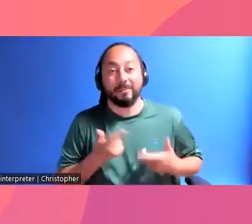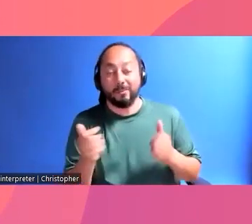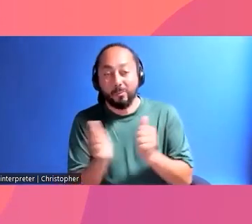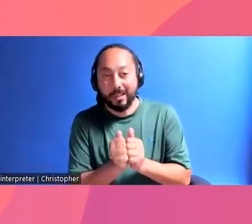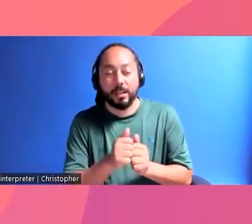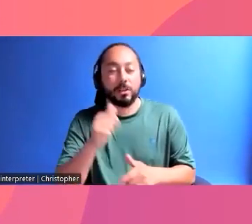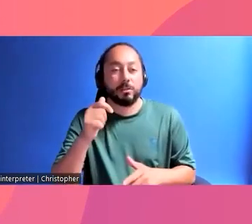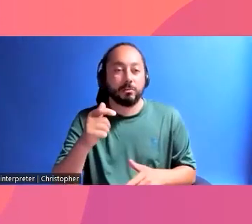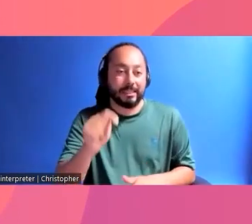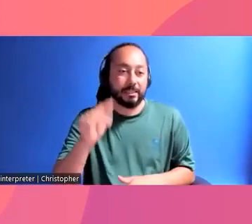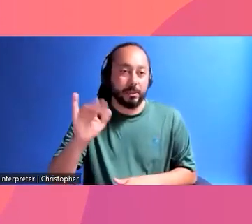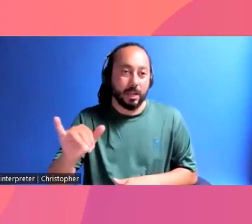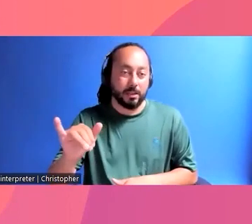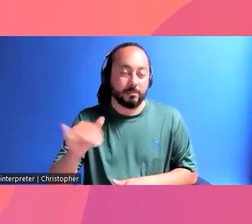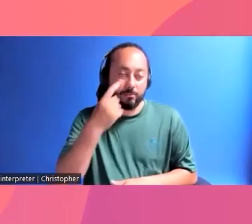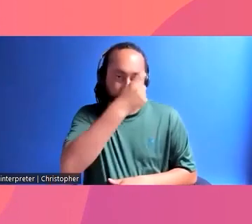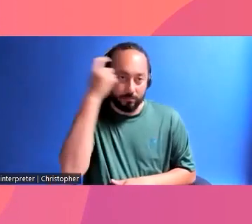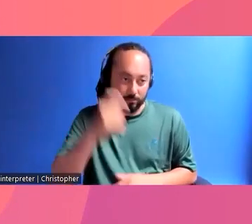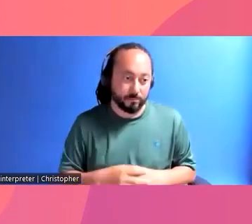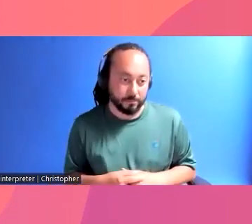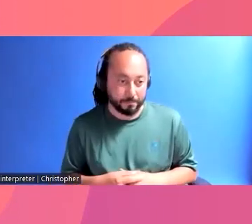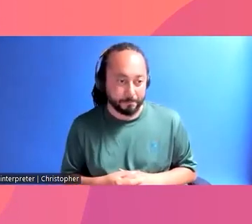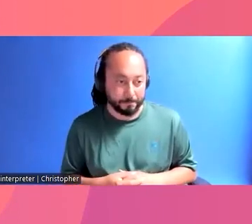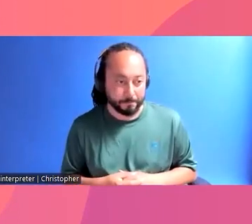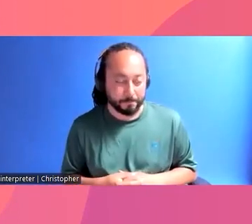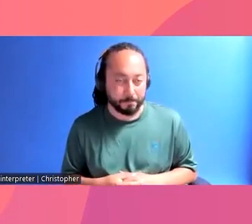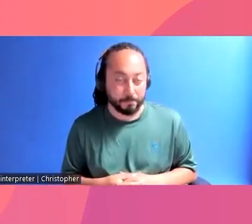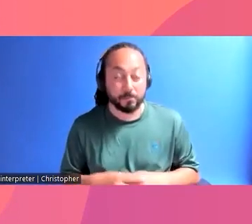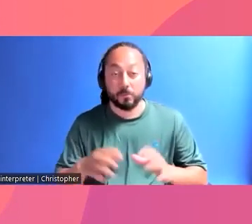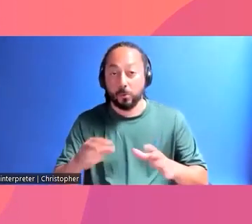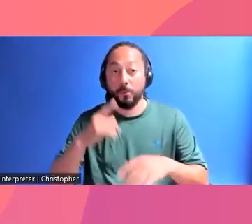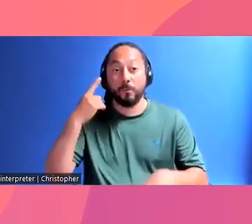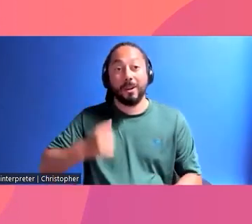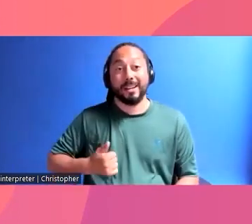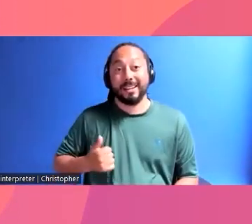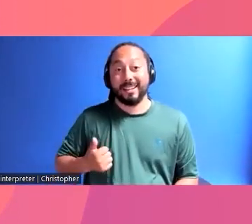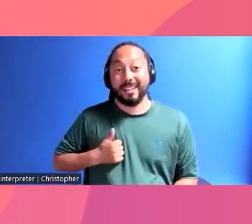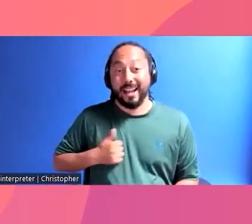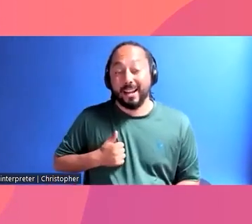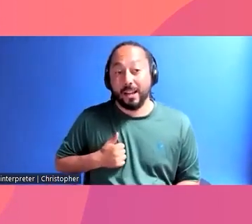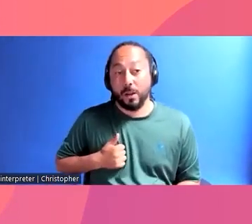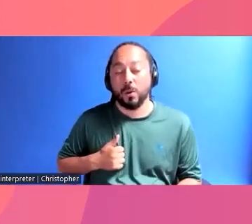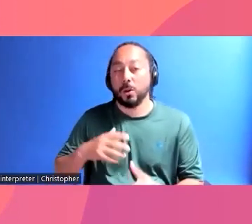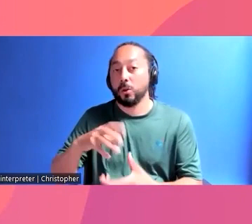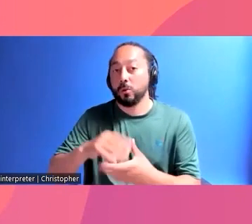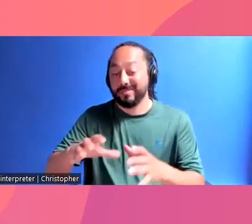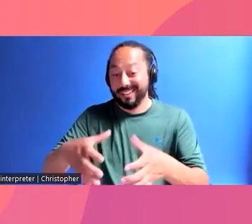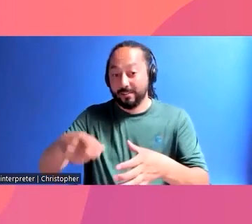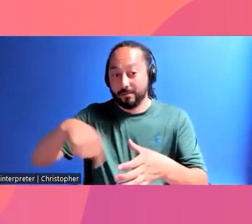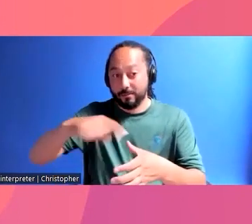In Canada, we also broadened this search to also include community